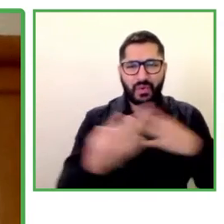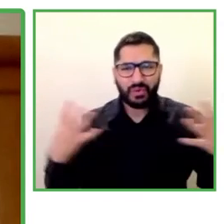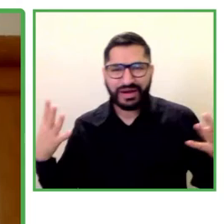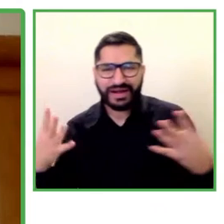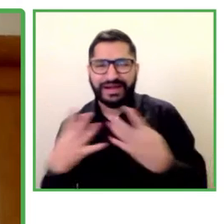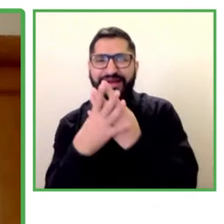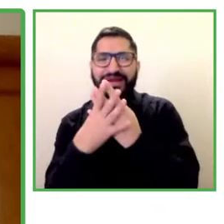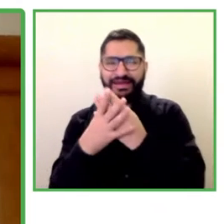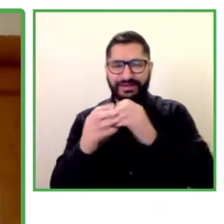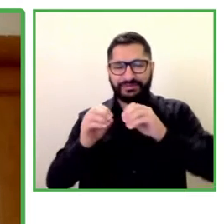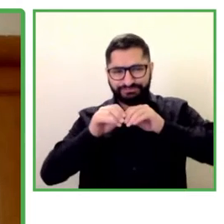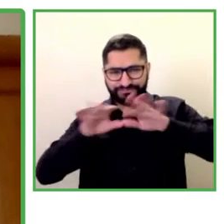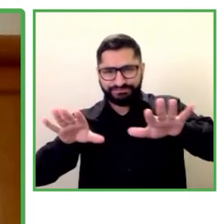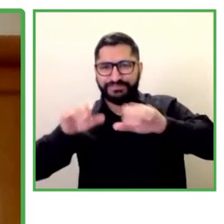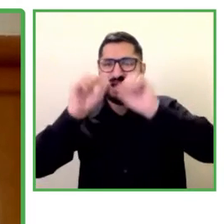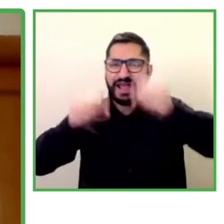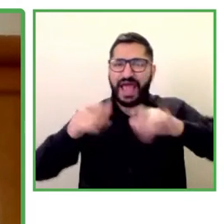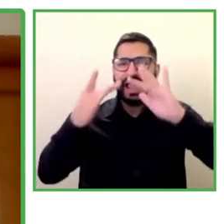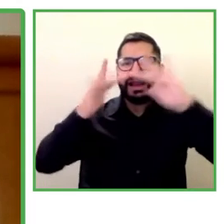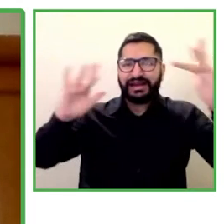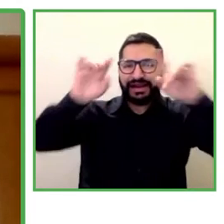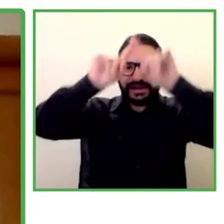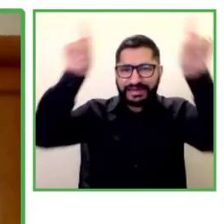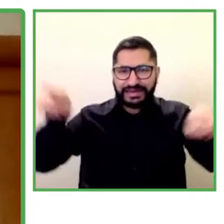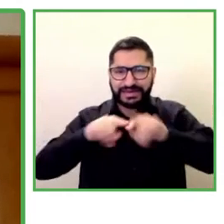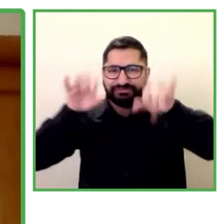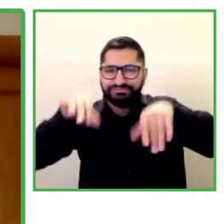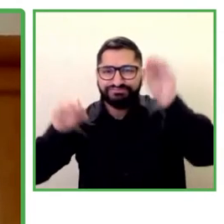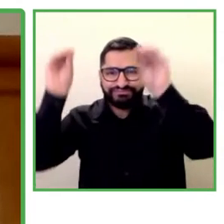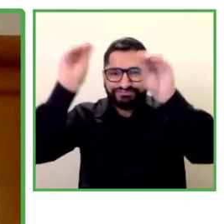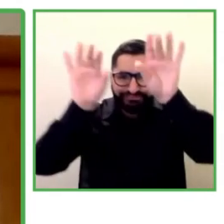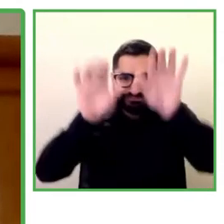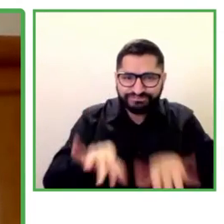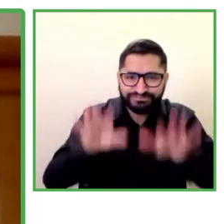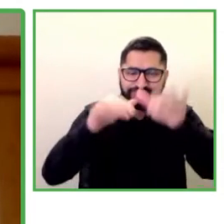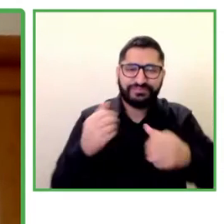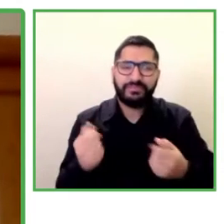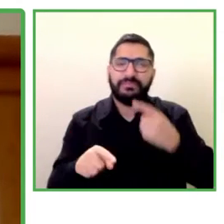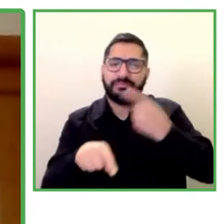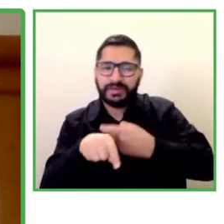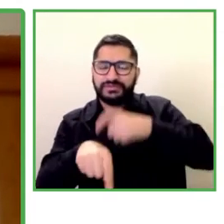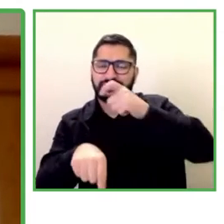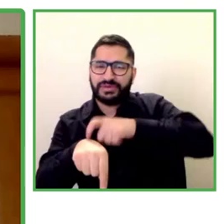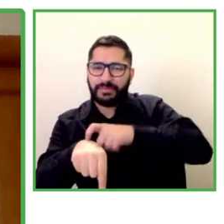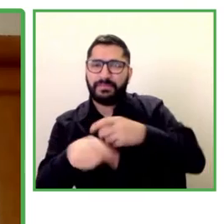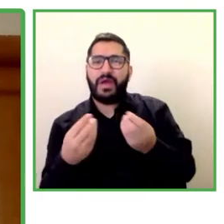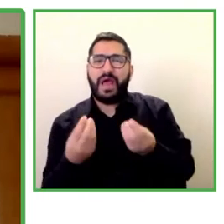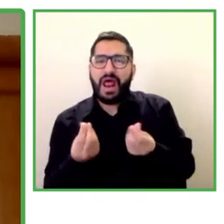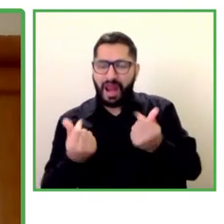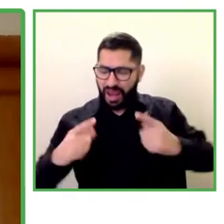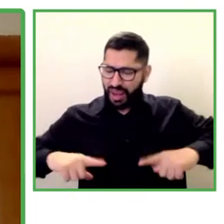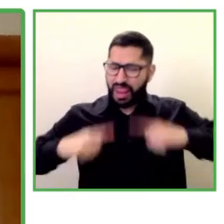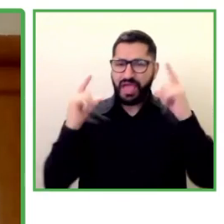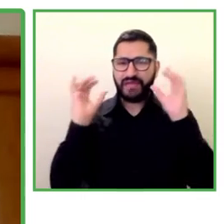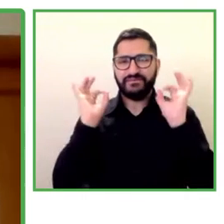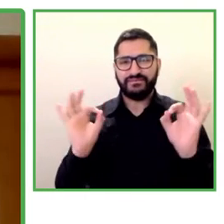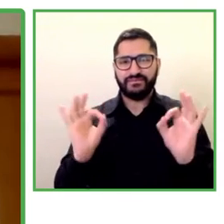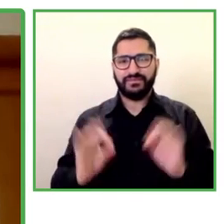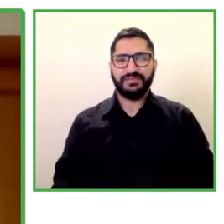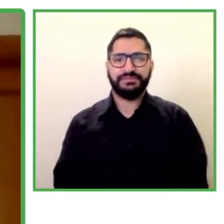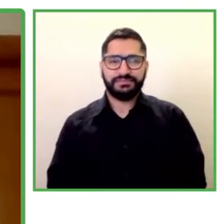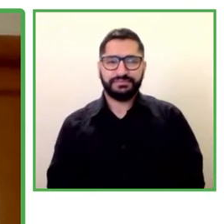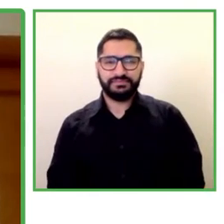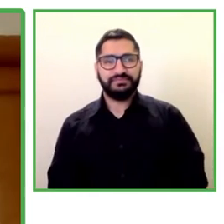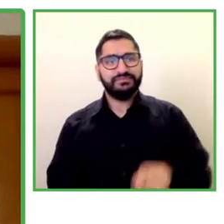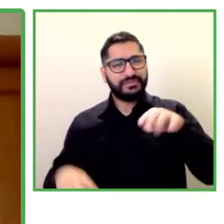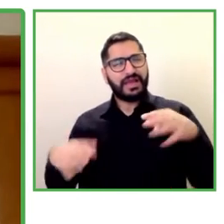a way that they generate an additional value to the work that those companies make individually. These national